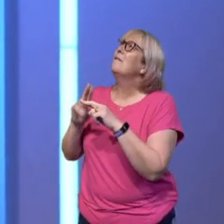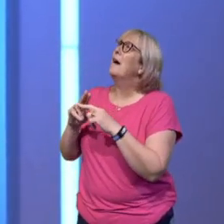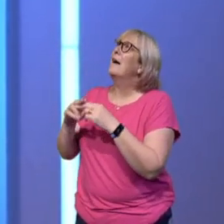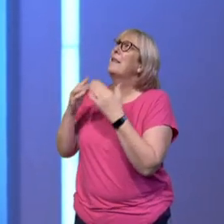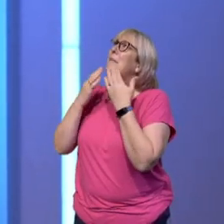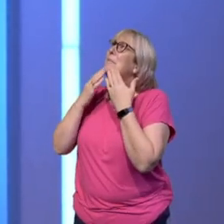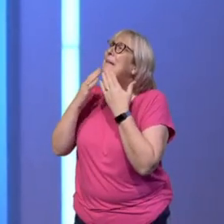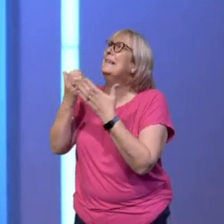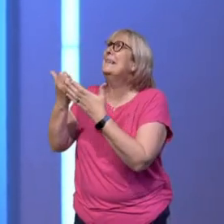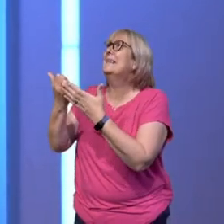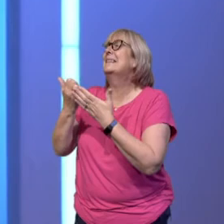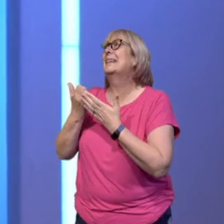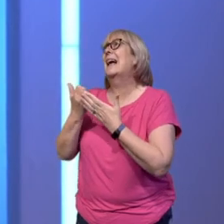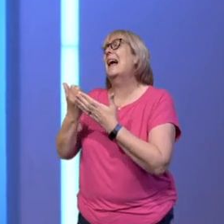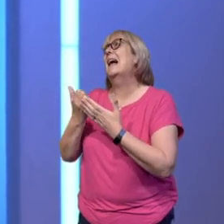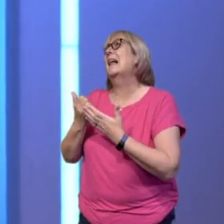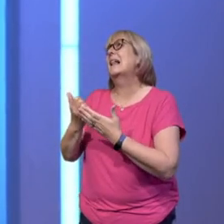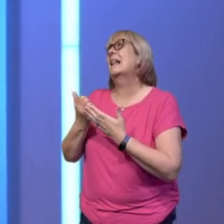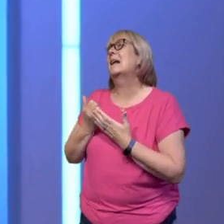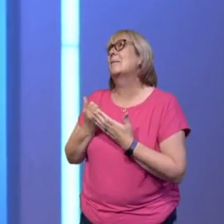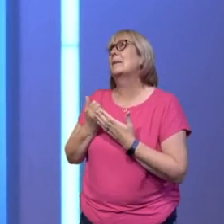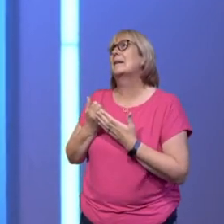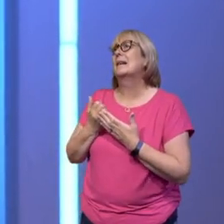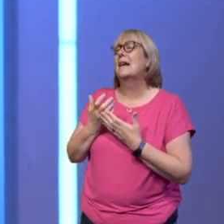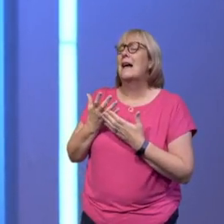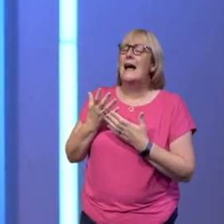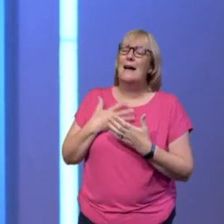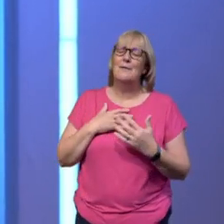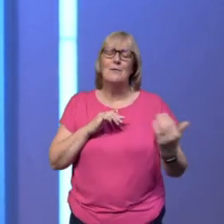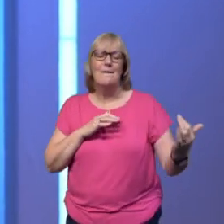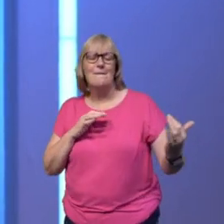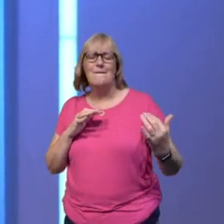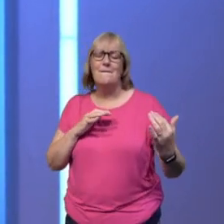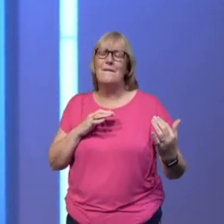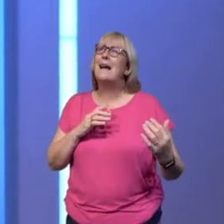us. Please help us to fight again.